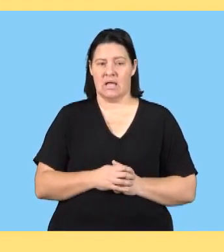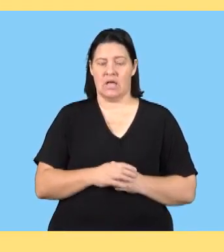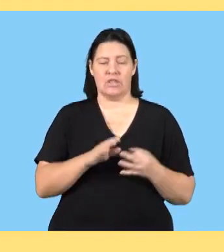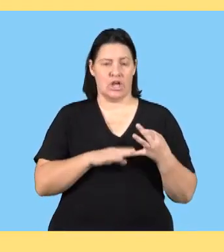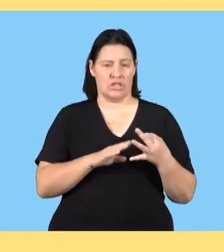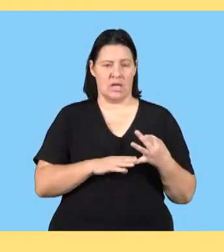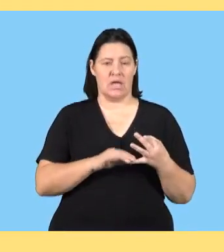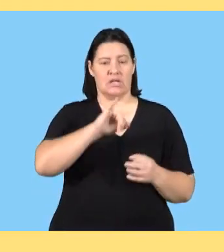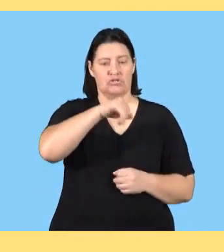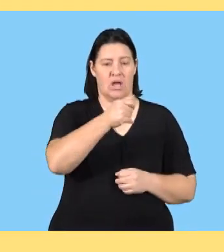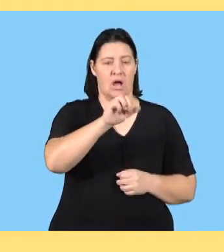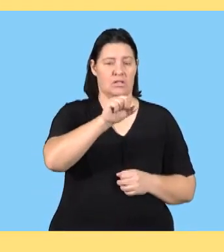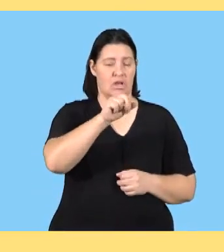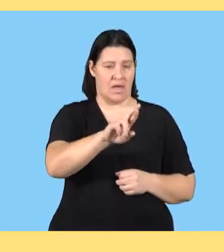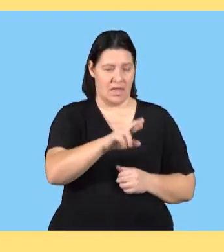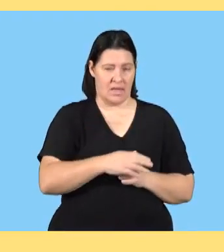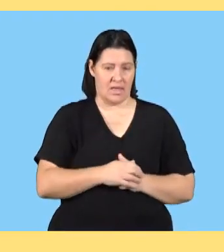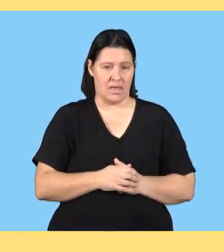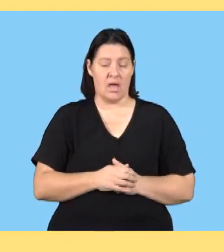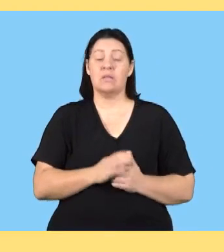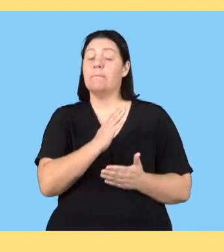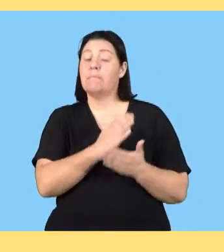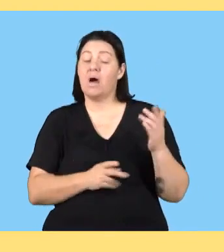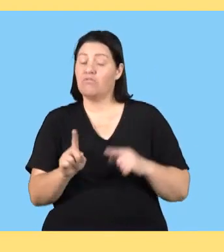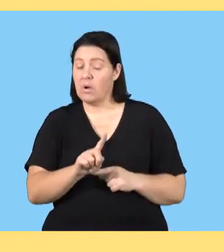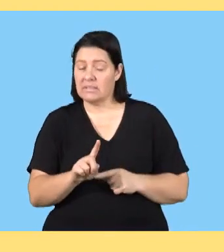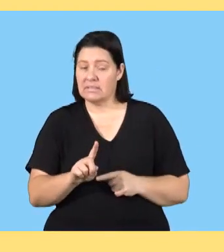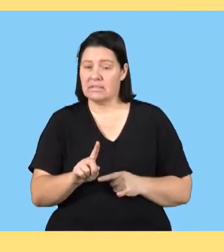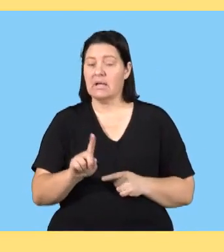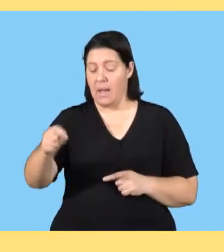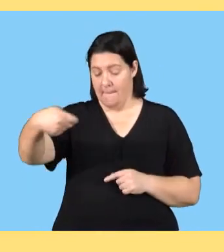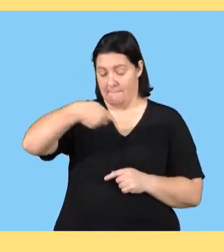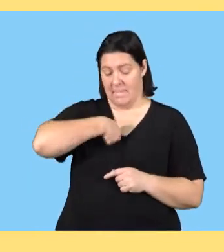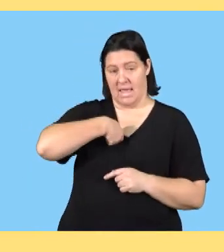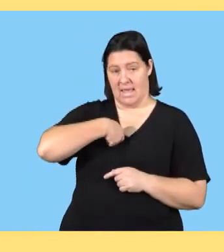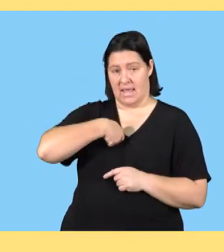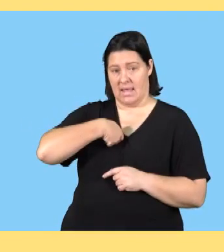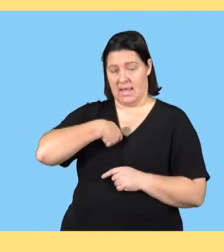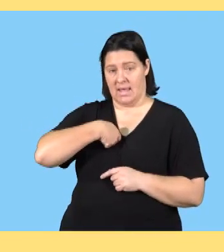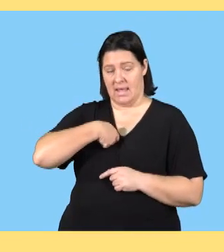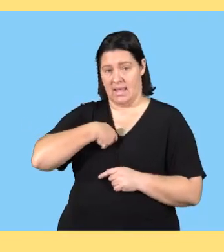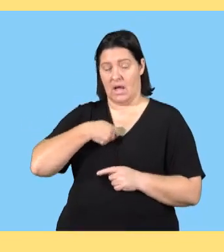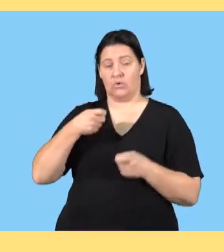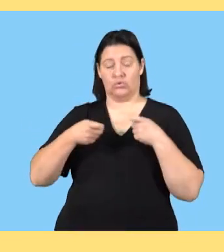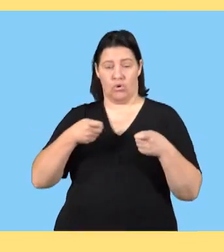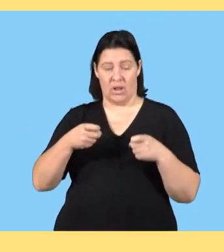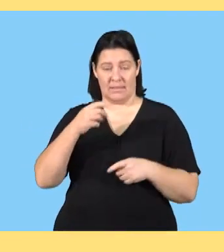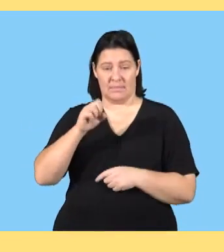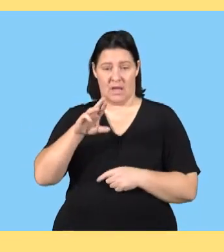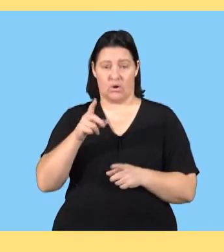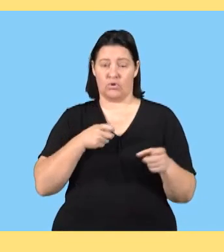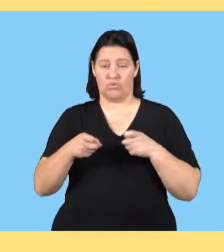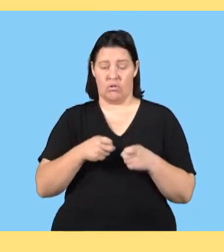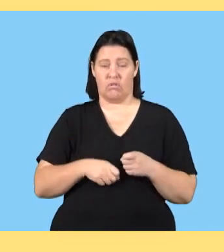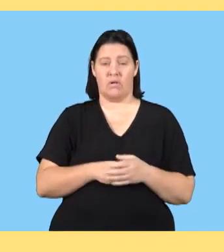one, J. Archer, remember J. Archer is part of your debtors control.